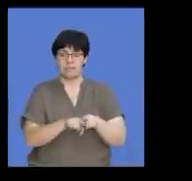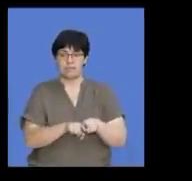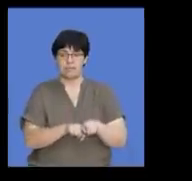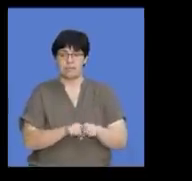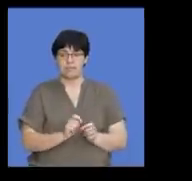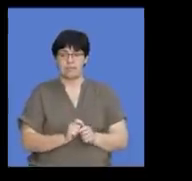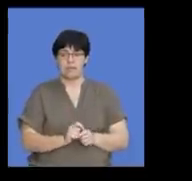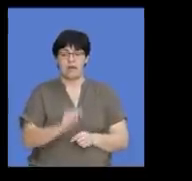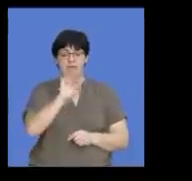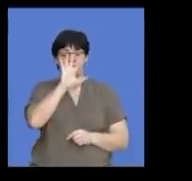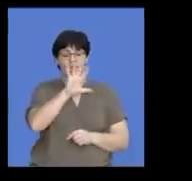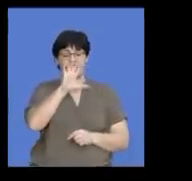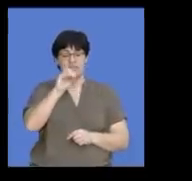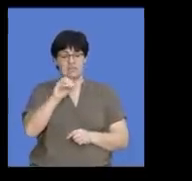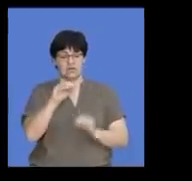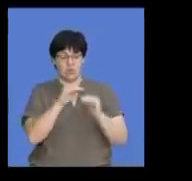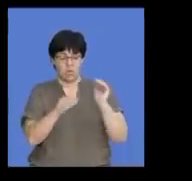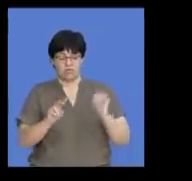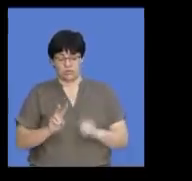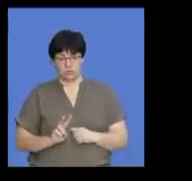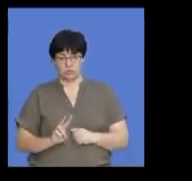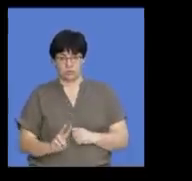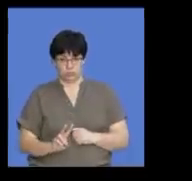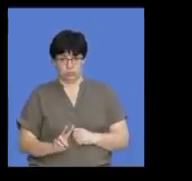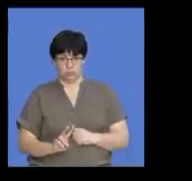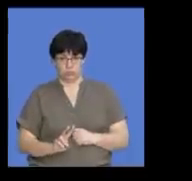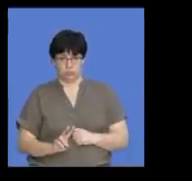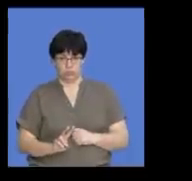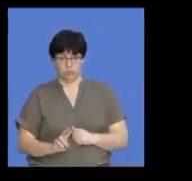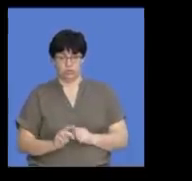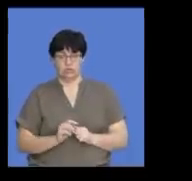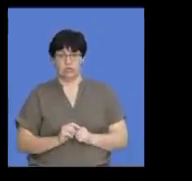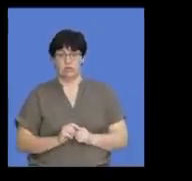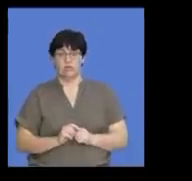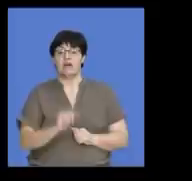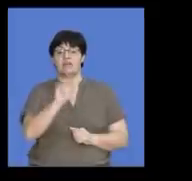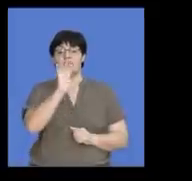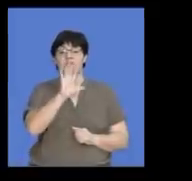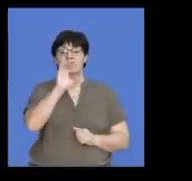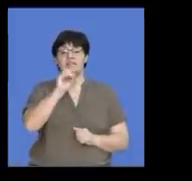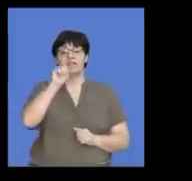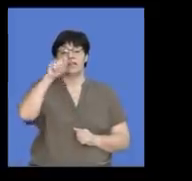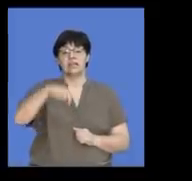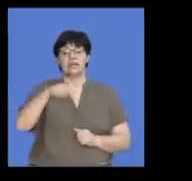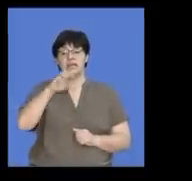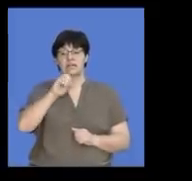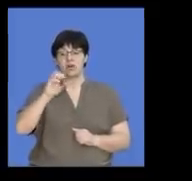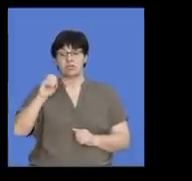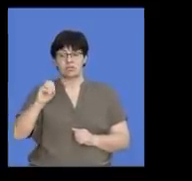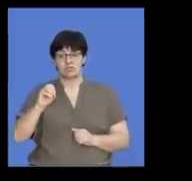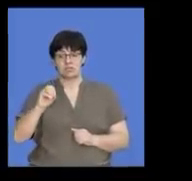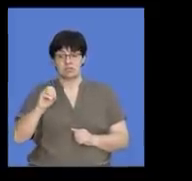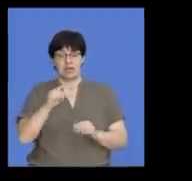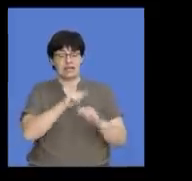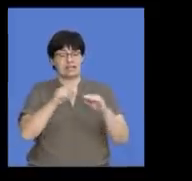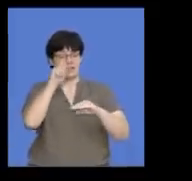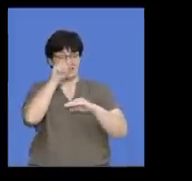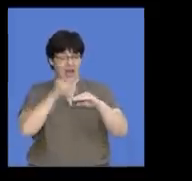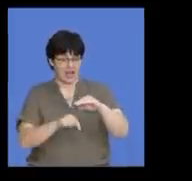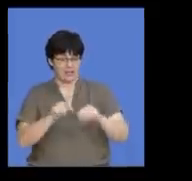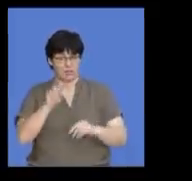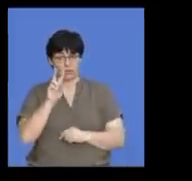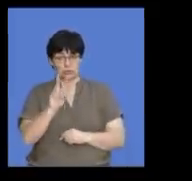50 over 2. Now, 50,000 times 2,000, or 50 divided by